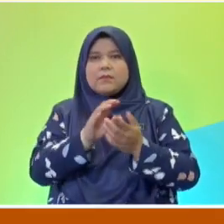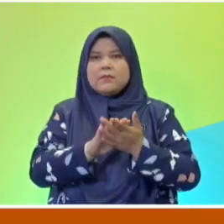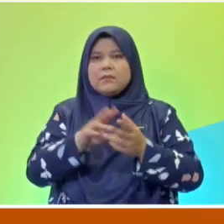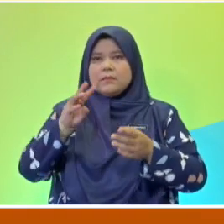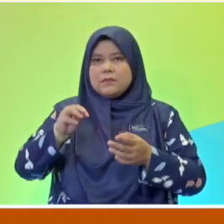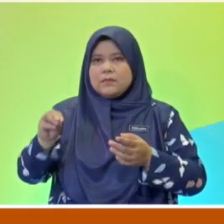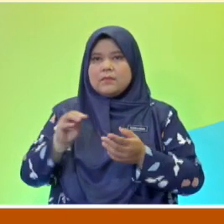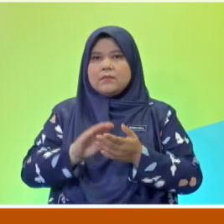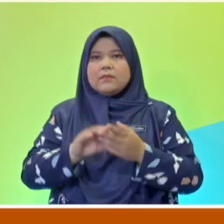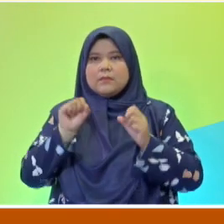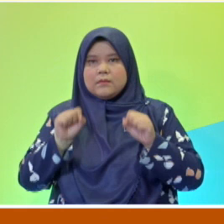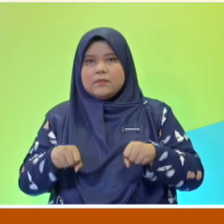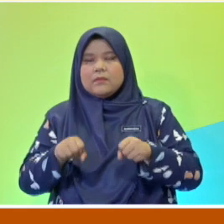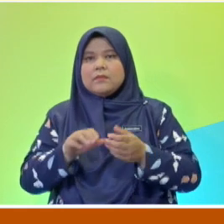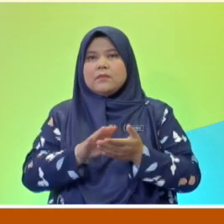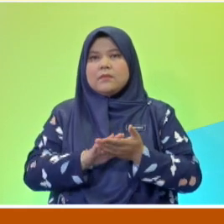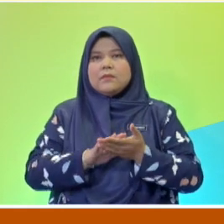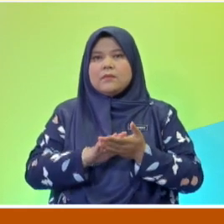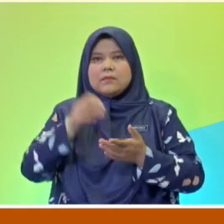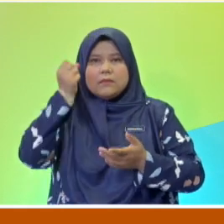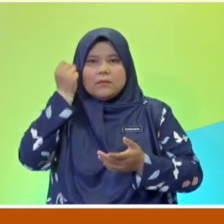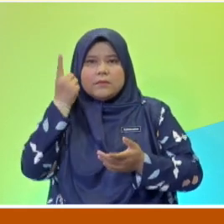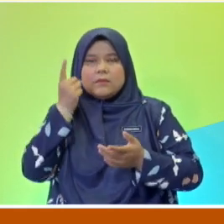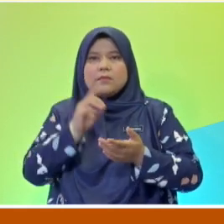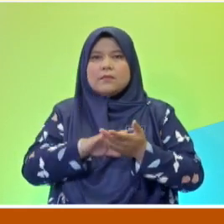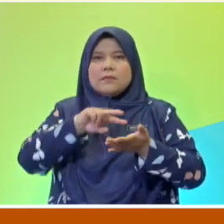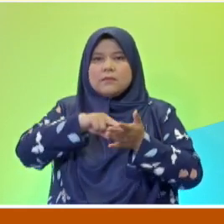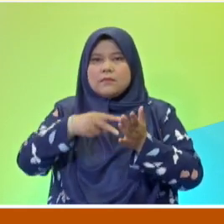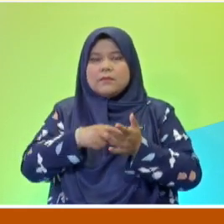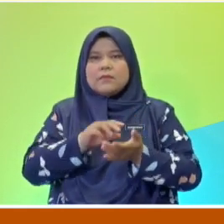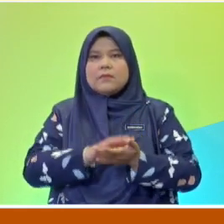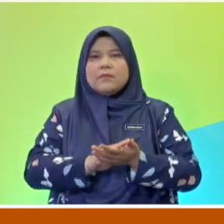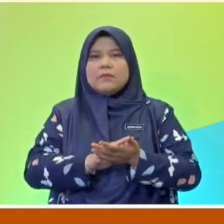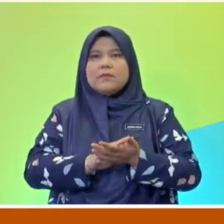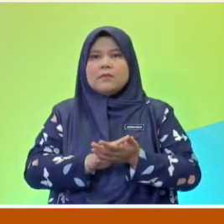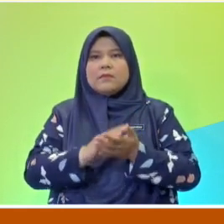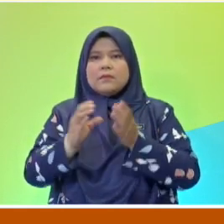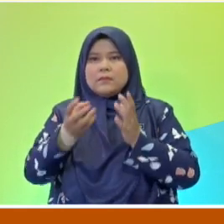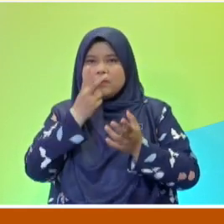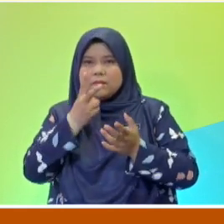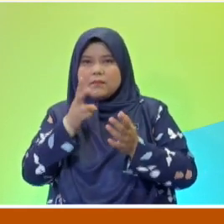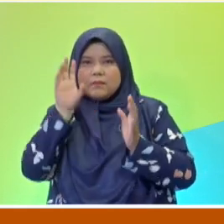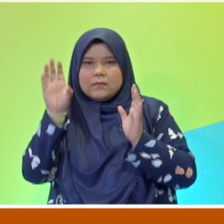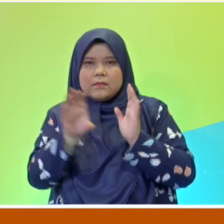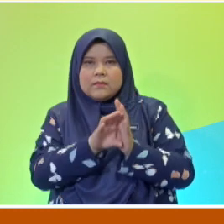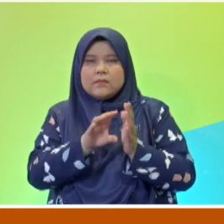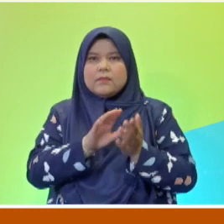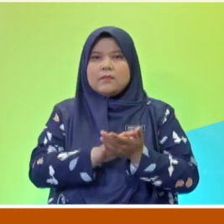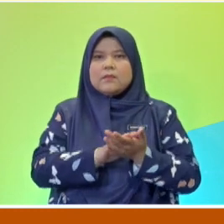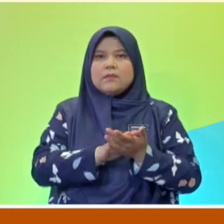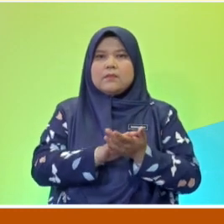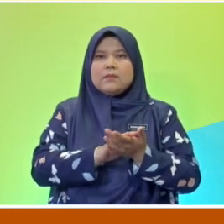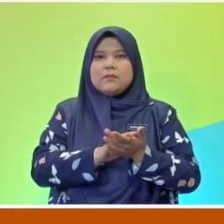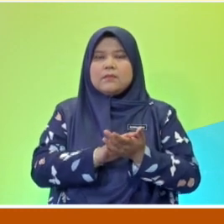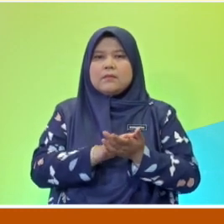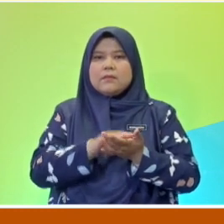student should be able to understand meaning, to recognize features of spoken genres. Not only